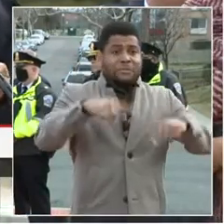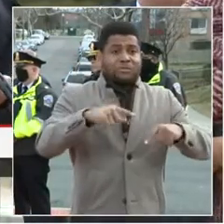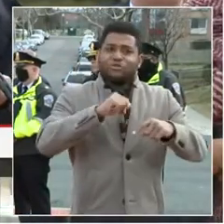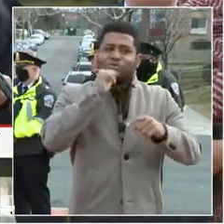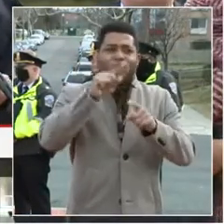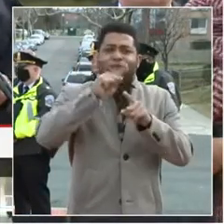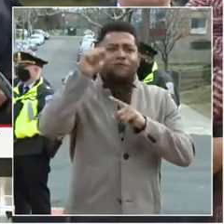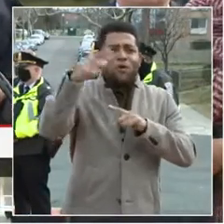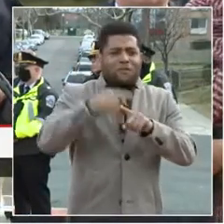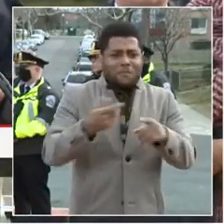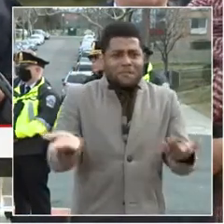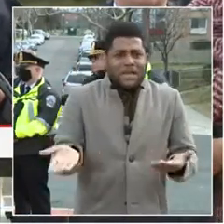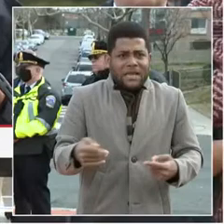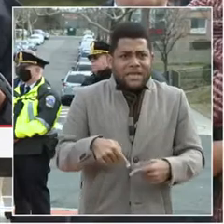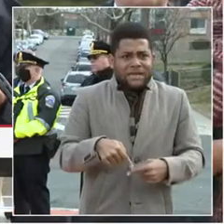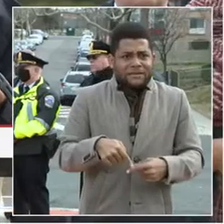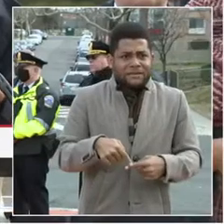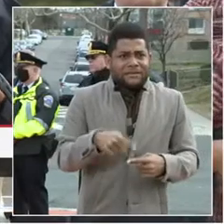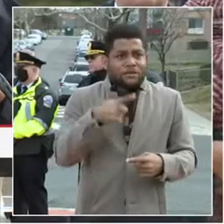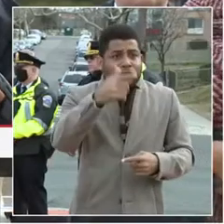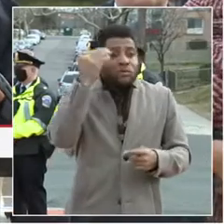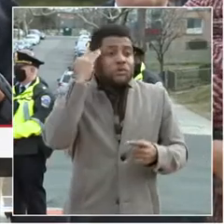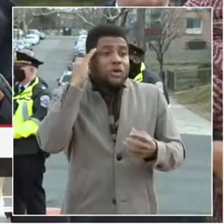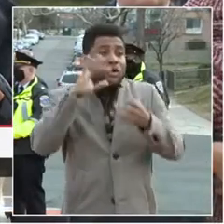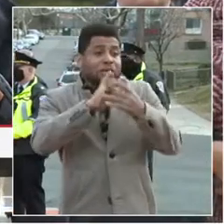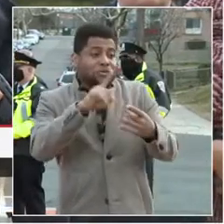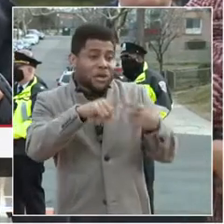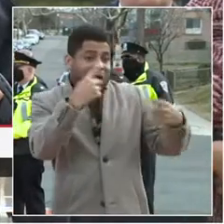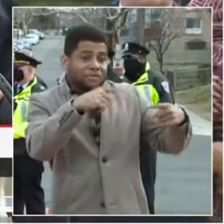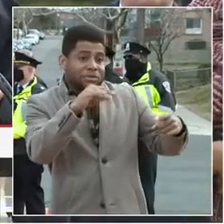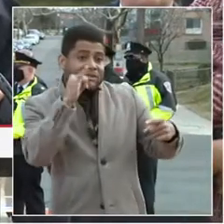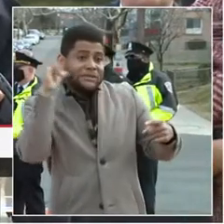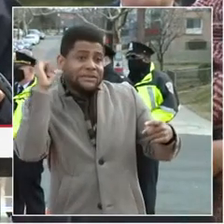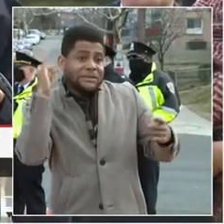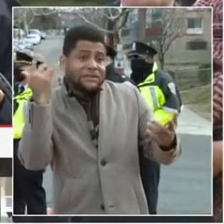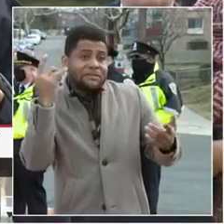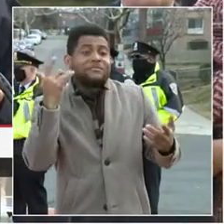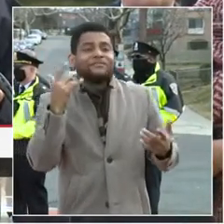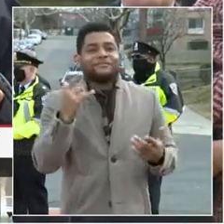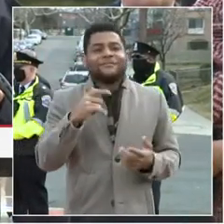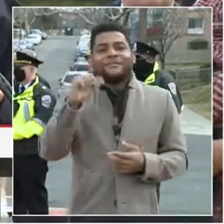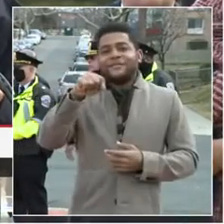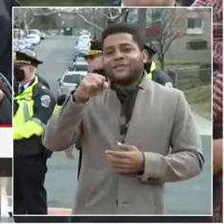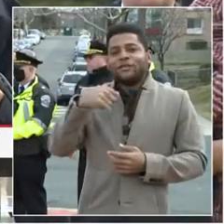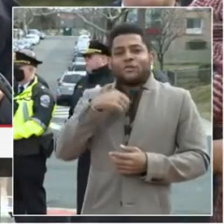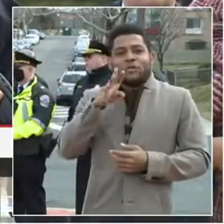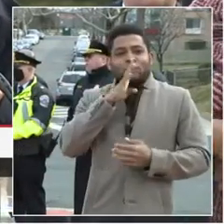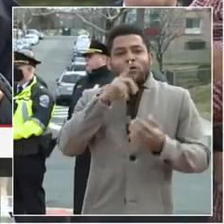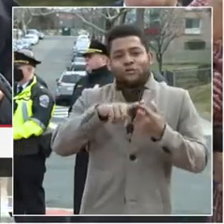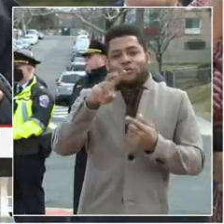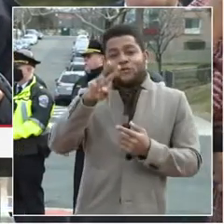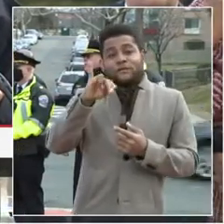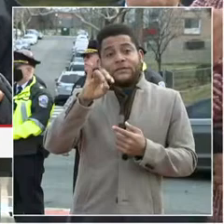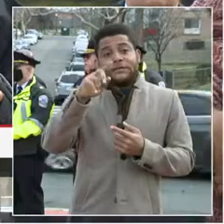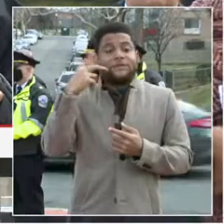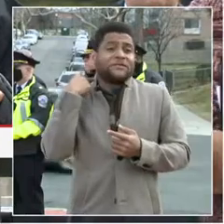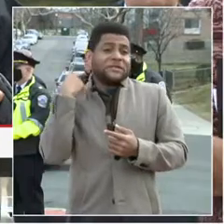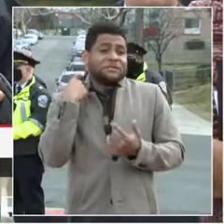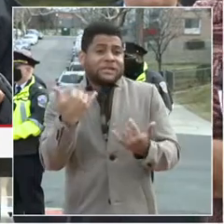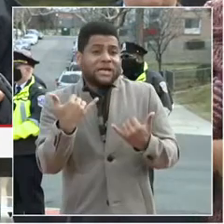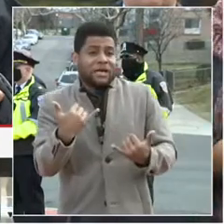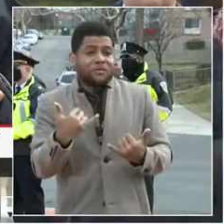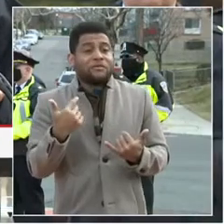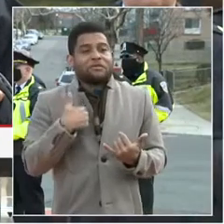had yesterday? Yeah, so we're talking to the victim. We're trying to get to the bottom of it. Thank God that victim was injured